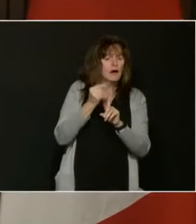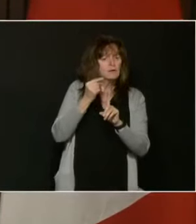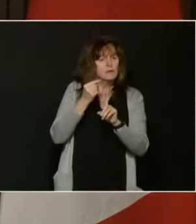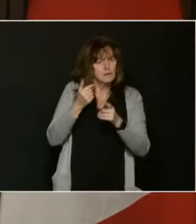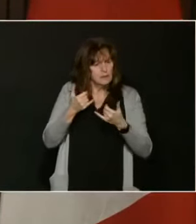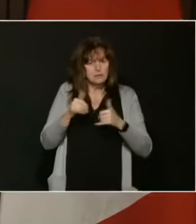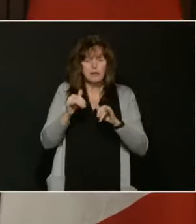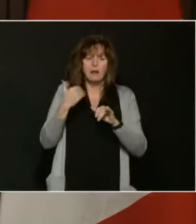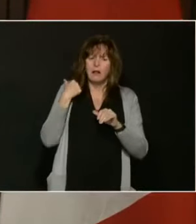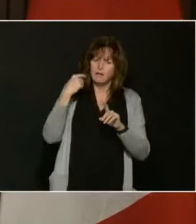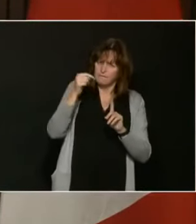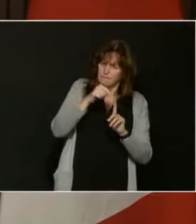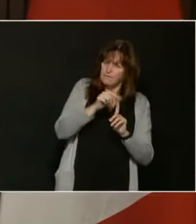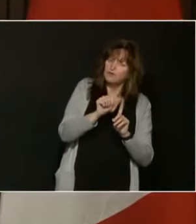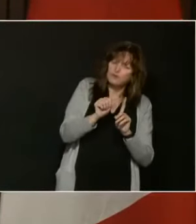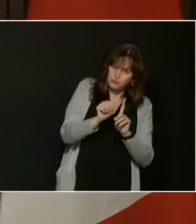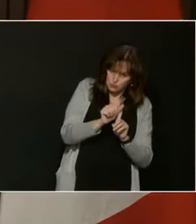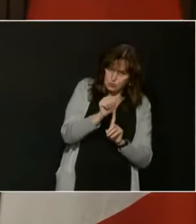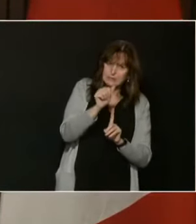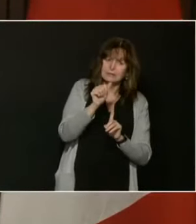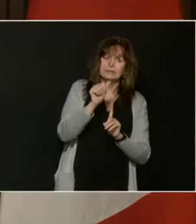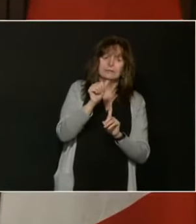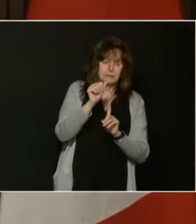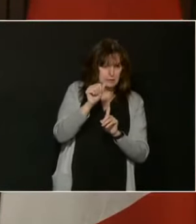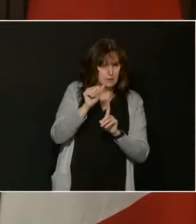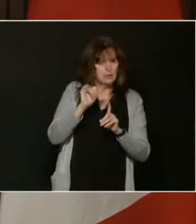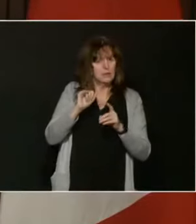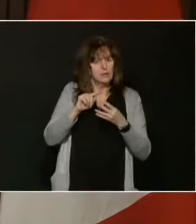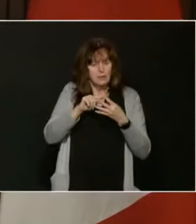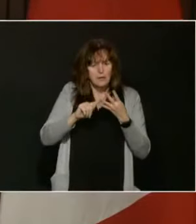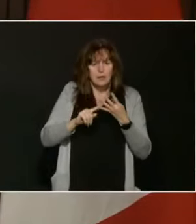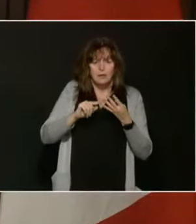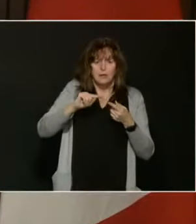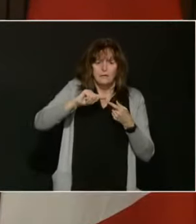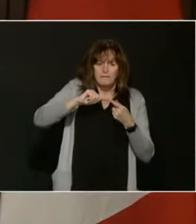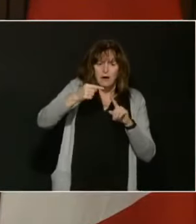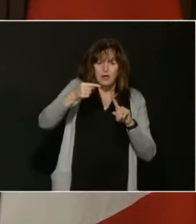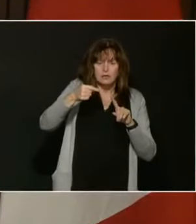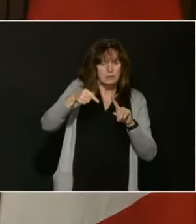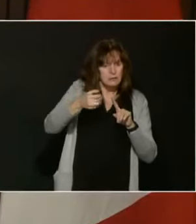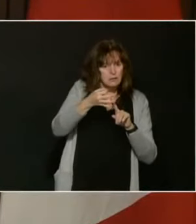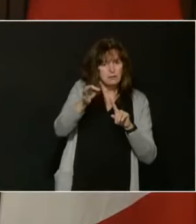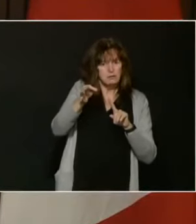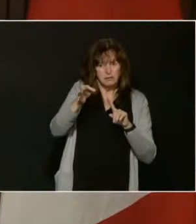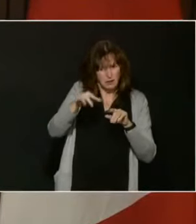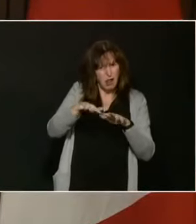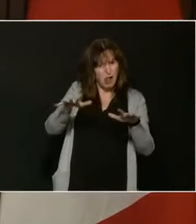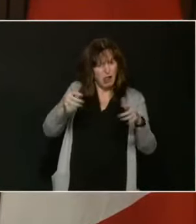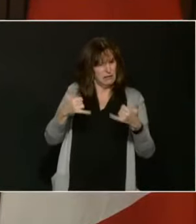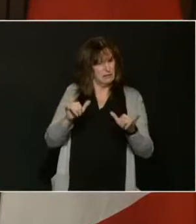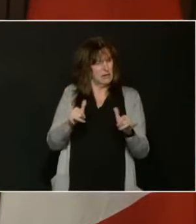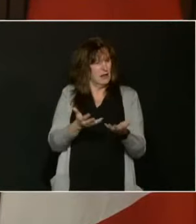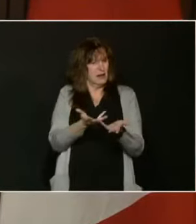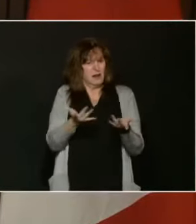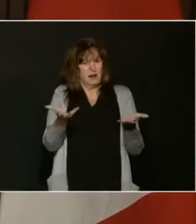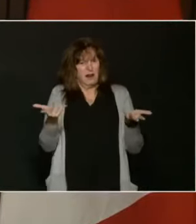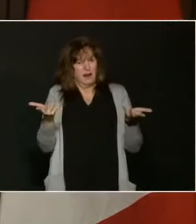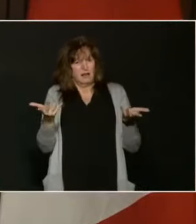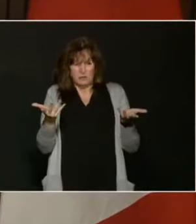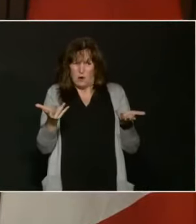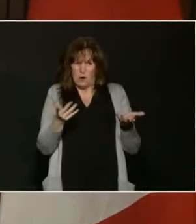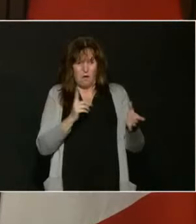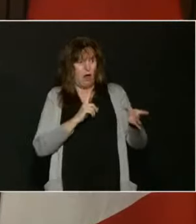that, the risk of greater spread and of being exposed to someone with COVID-19 and catching the disease